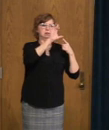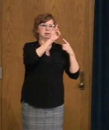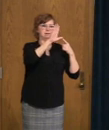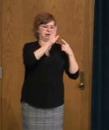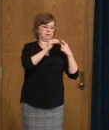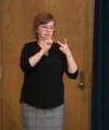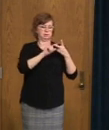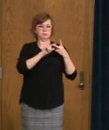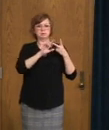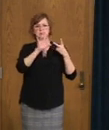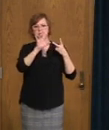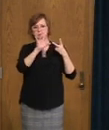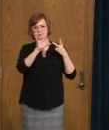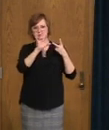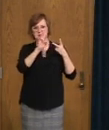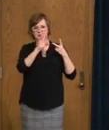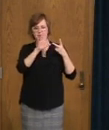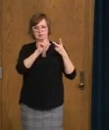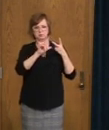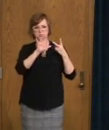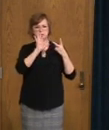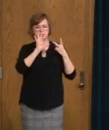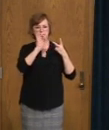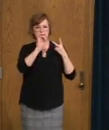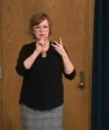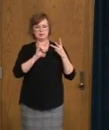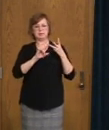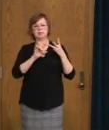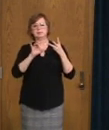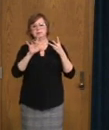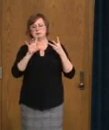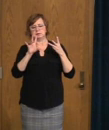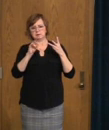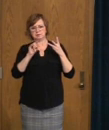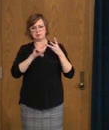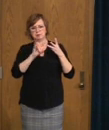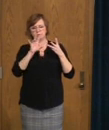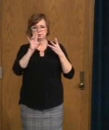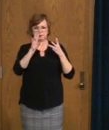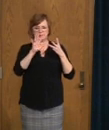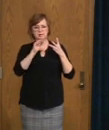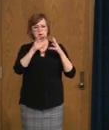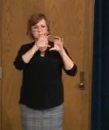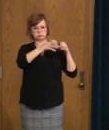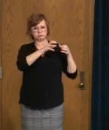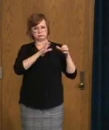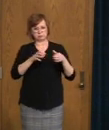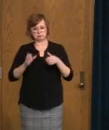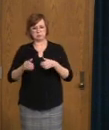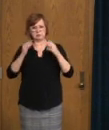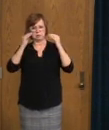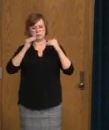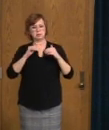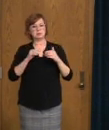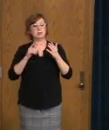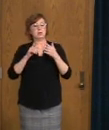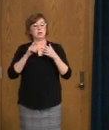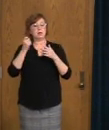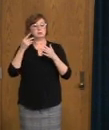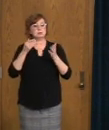up, January, February, March, obviously we'll be looking at other priority populations. So there's a committee that's looking at that